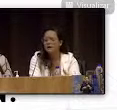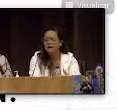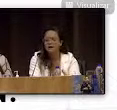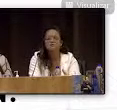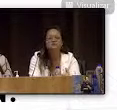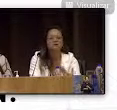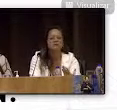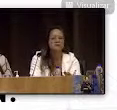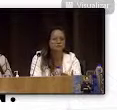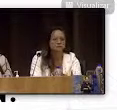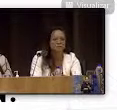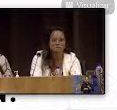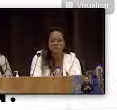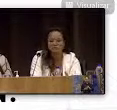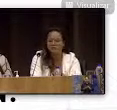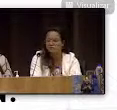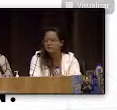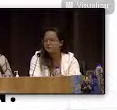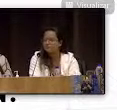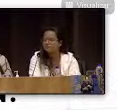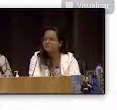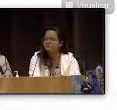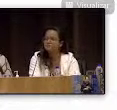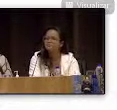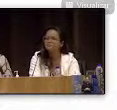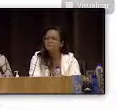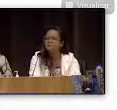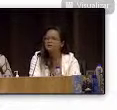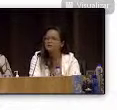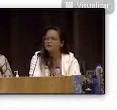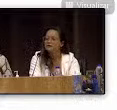reinfection or some other consequence of post-COVID.